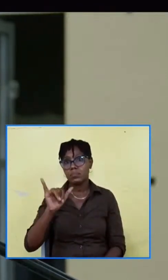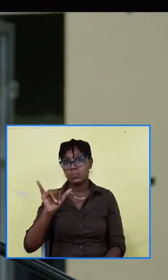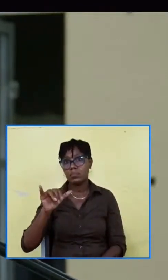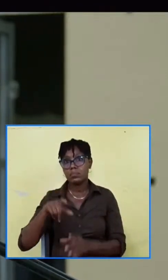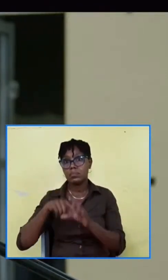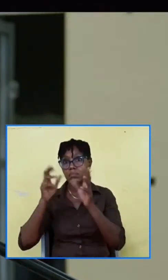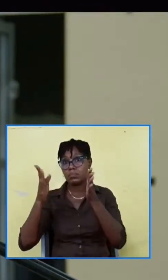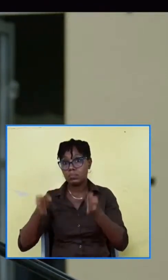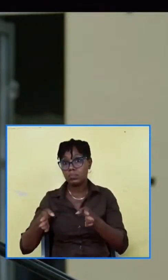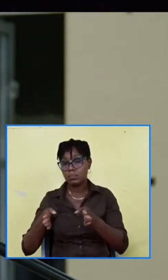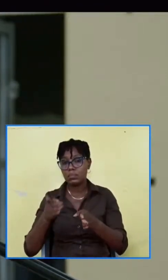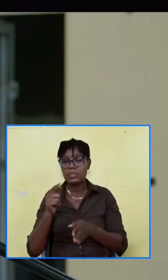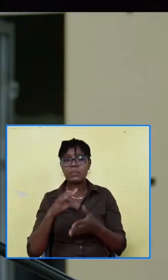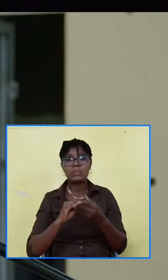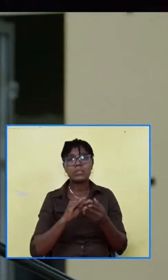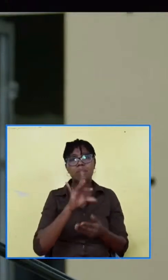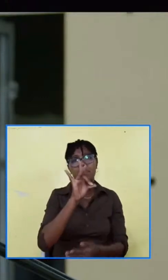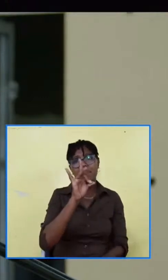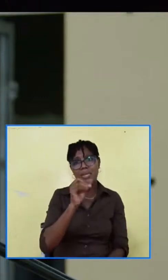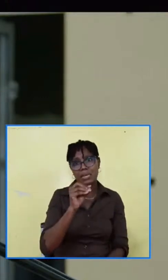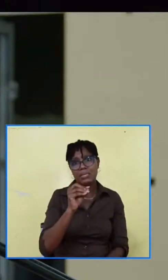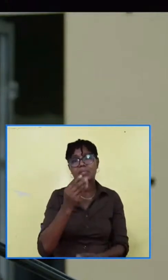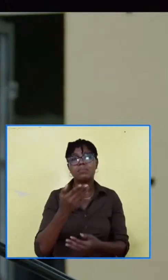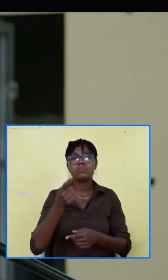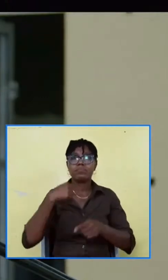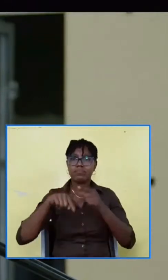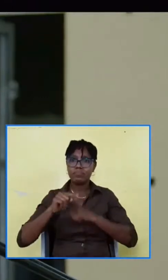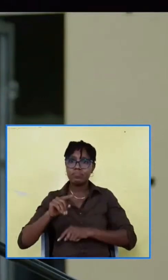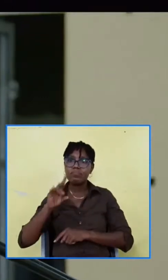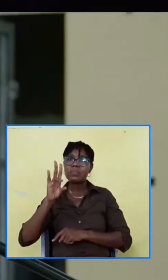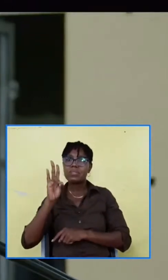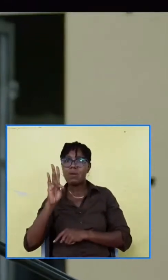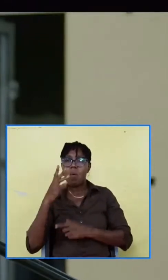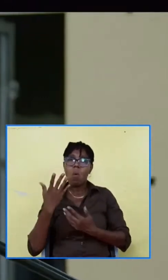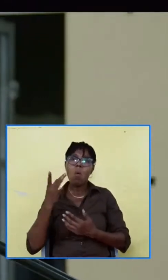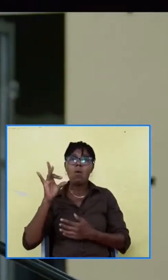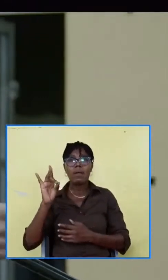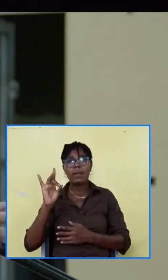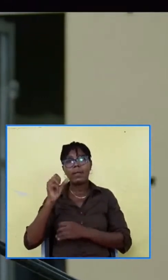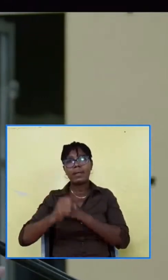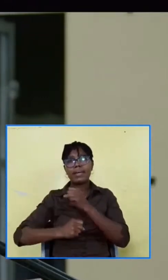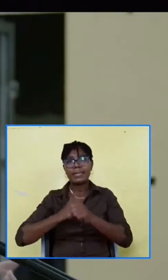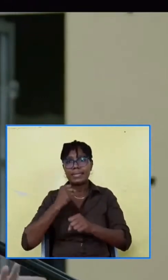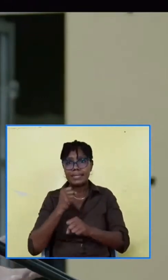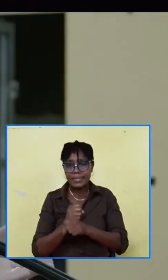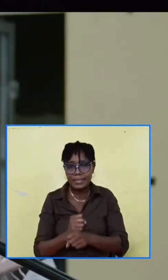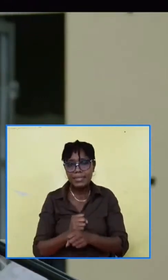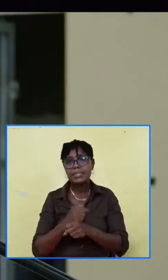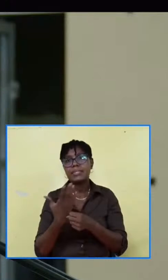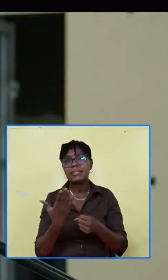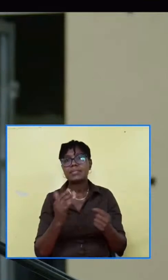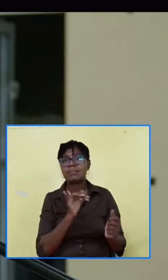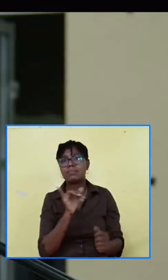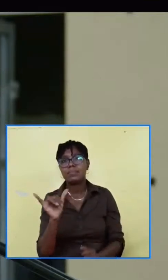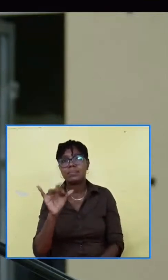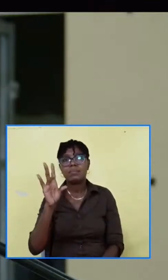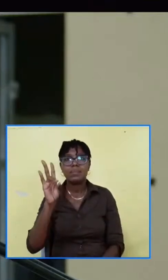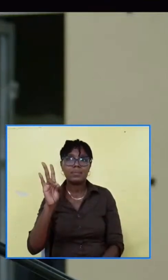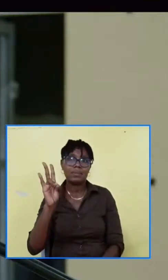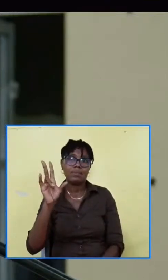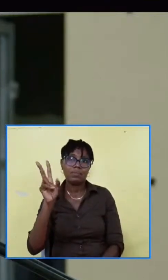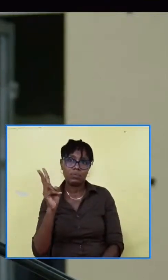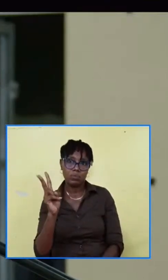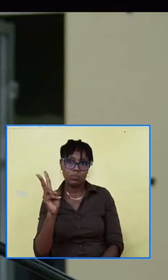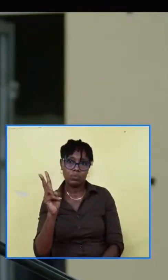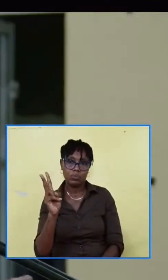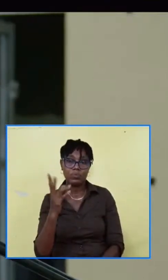using the 80 and working backwards the 7 or 8 years to get back to the 72, because it was basically what is now,